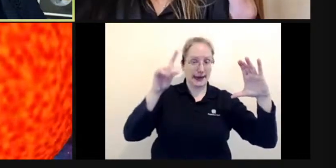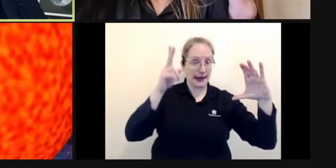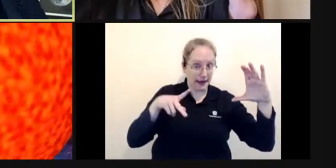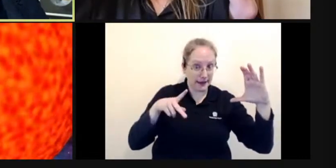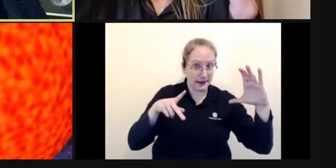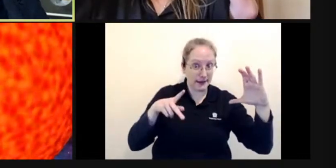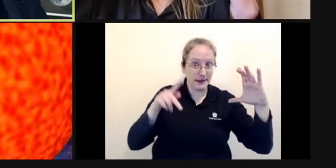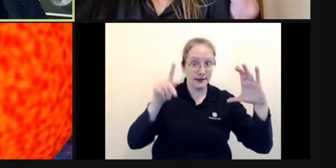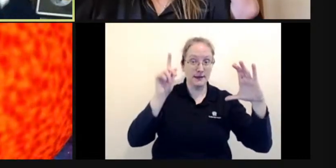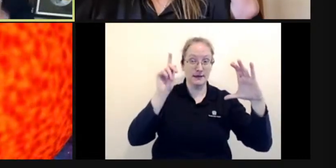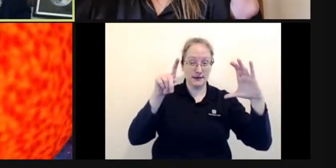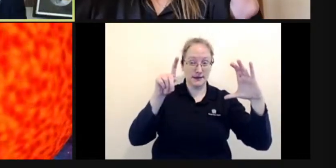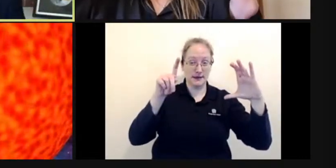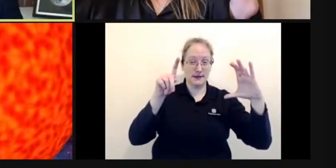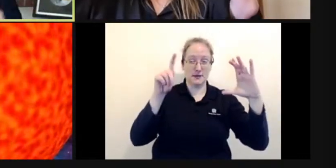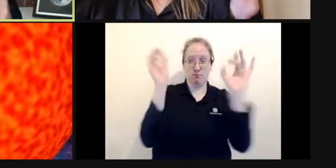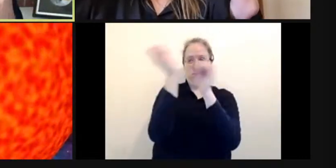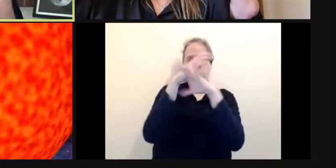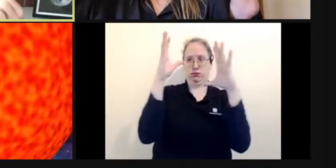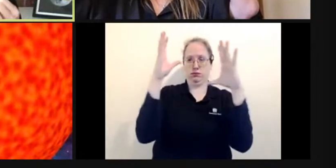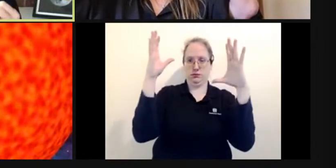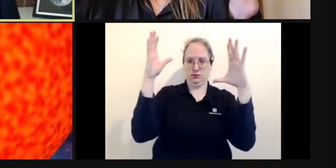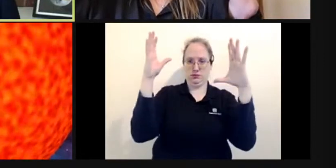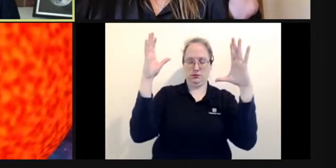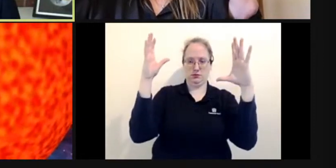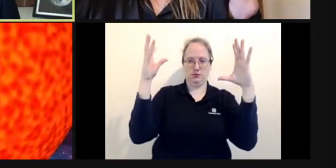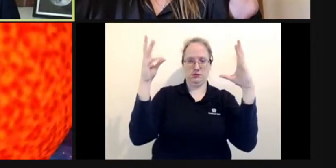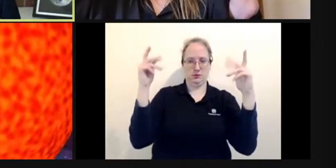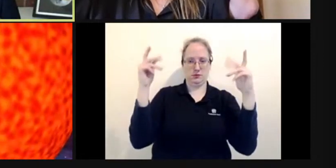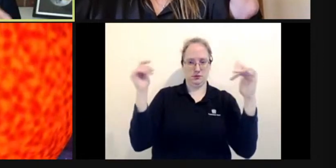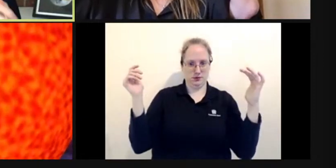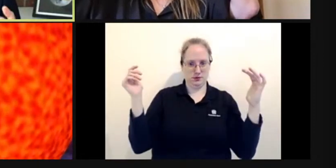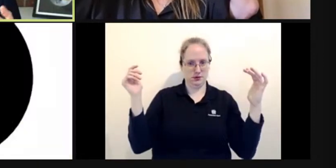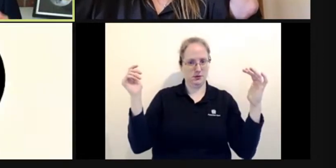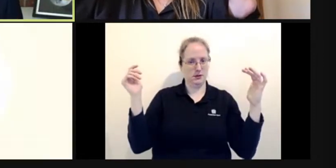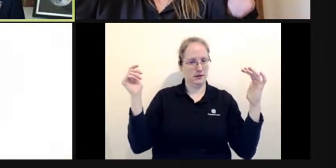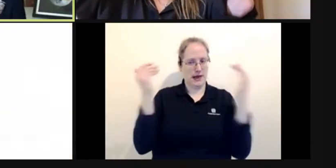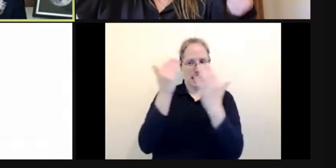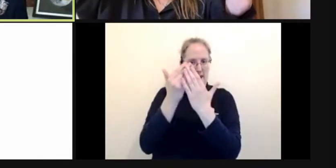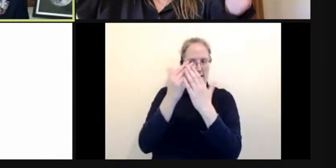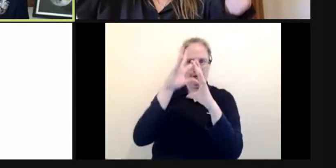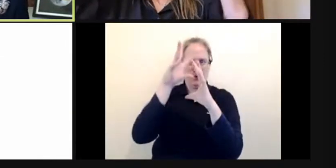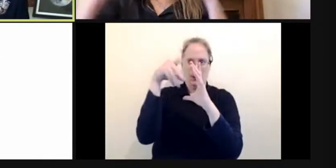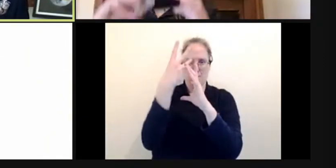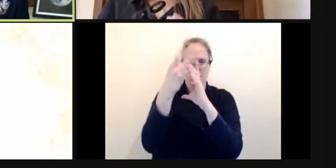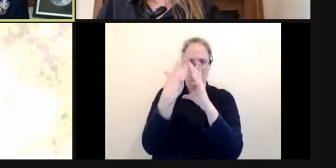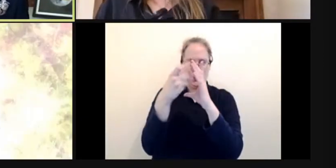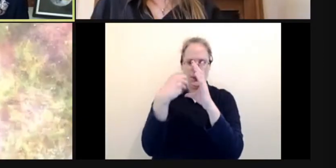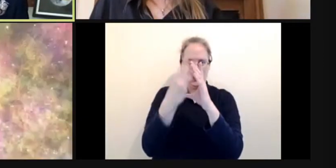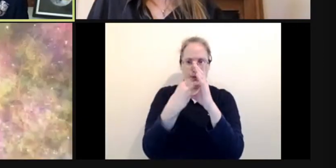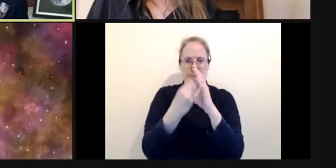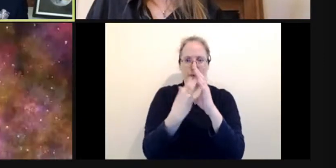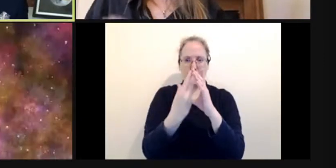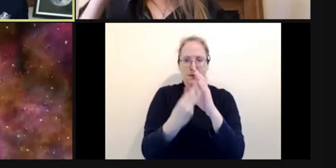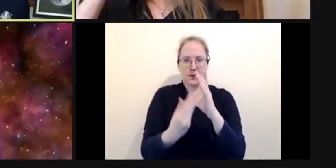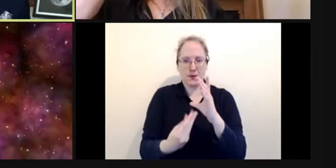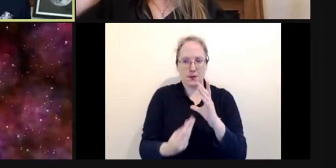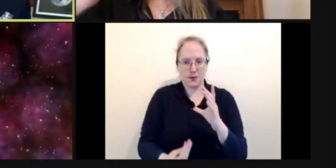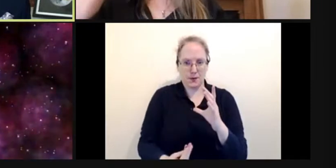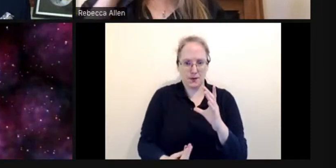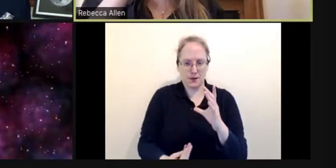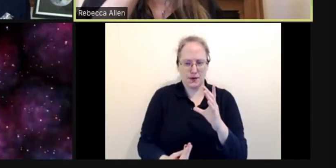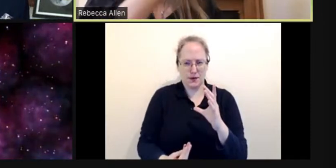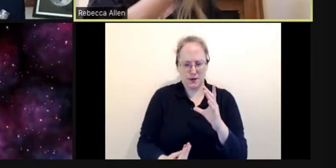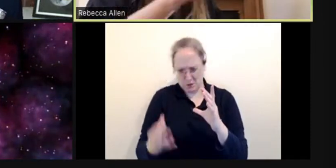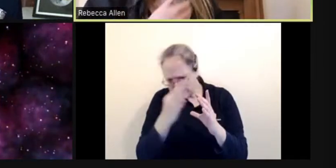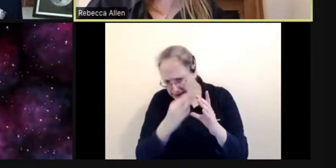again to explode, and it explodes, leaving behind, well, it doesn't seem to have left behind anything,